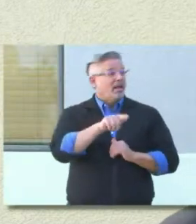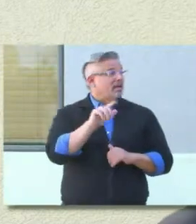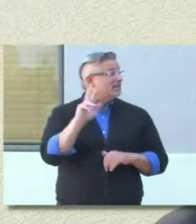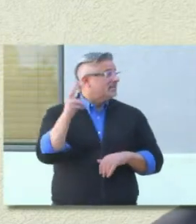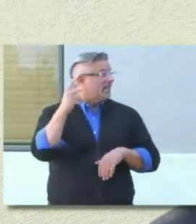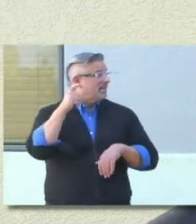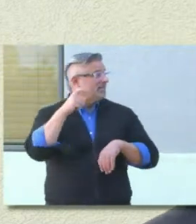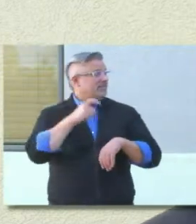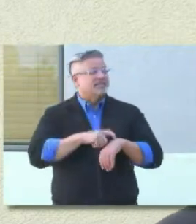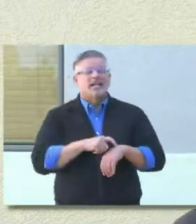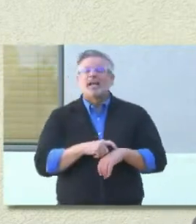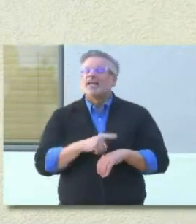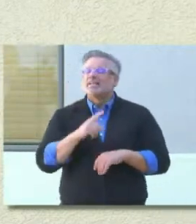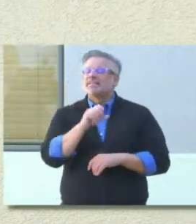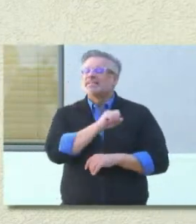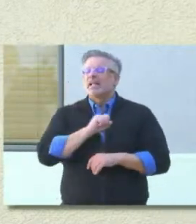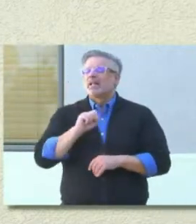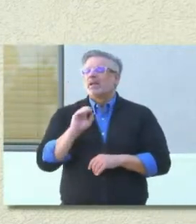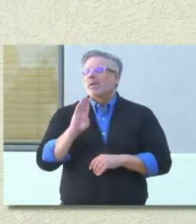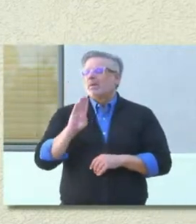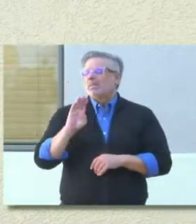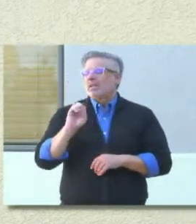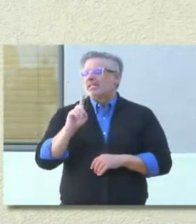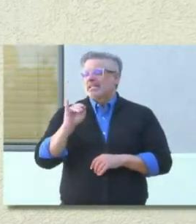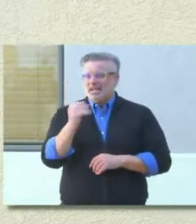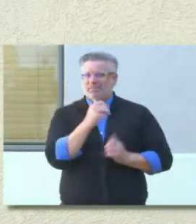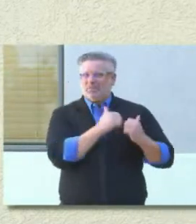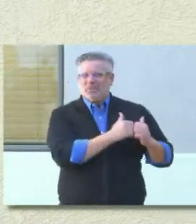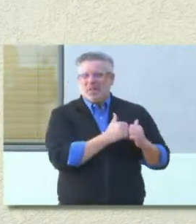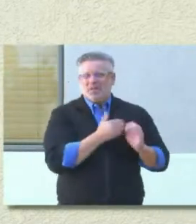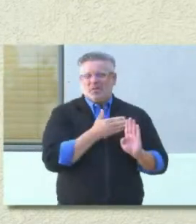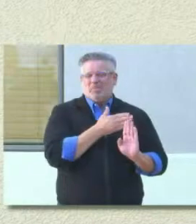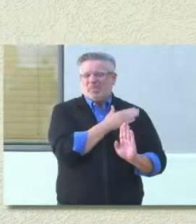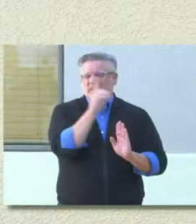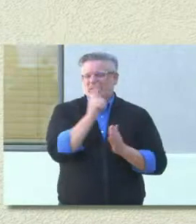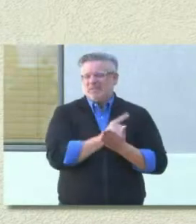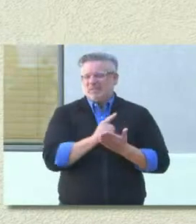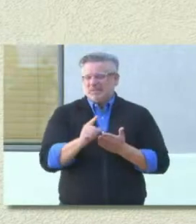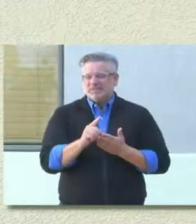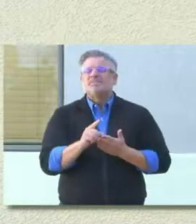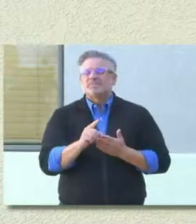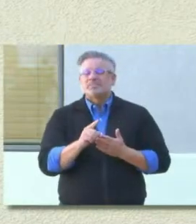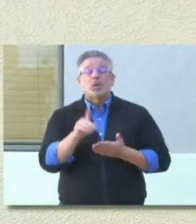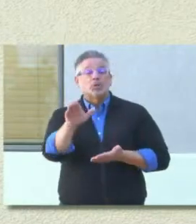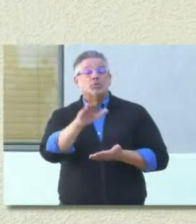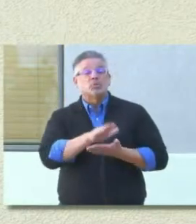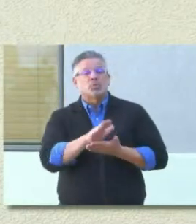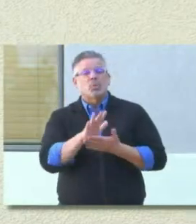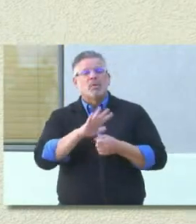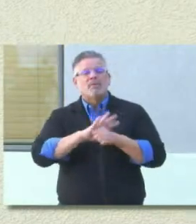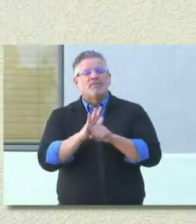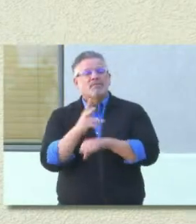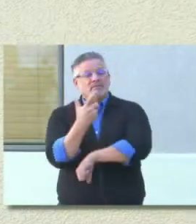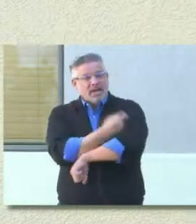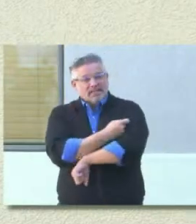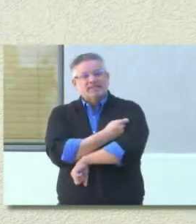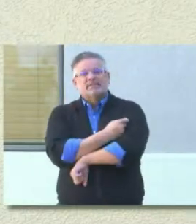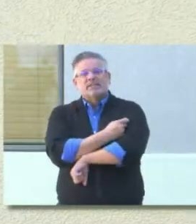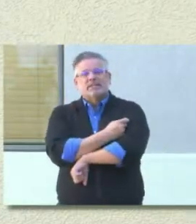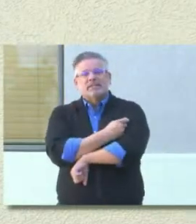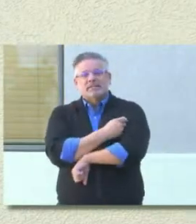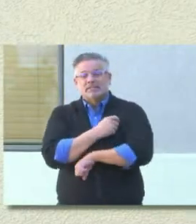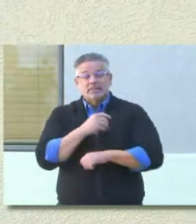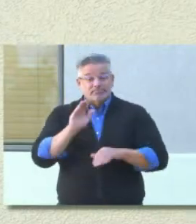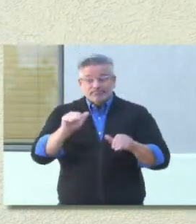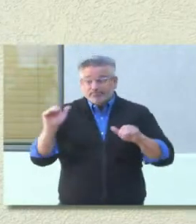time, Senator Padilla, this week we were together earlier in the week at a school vaccine site kicking off the 5 to